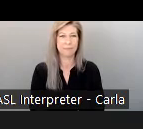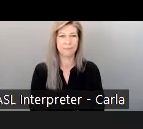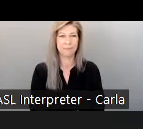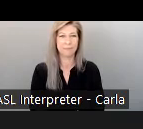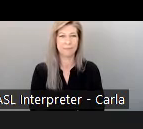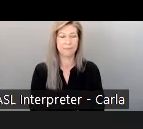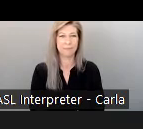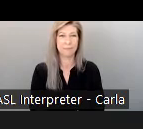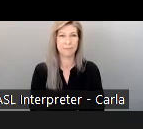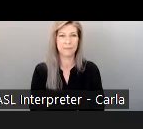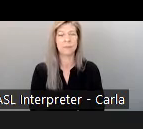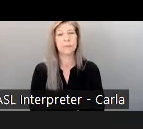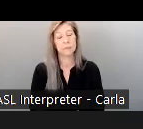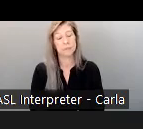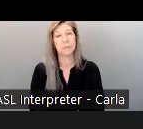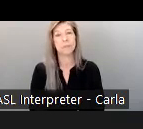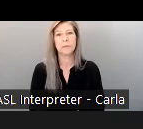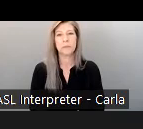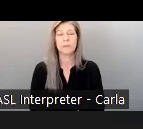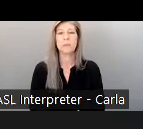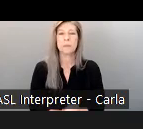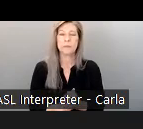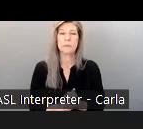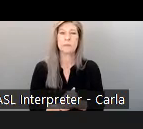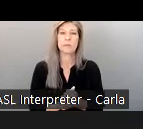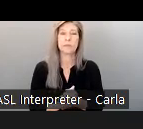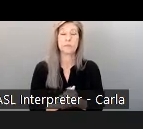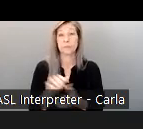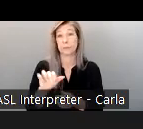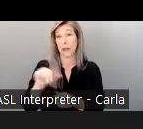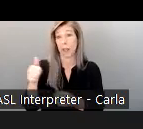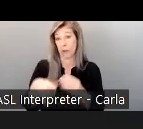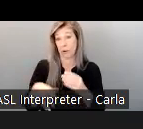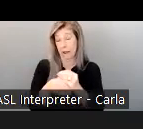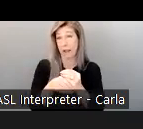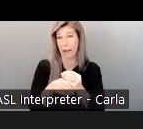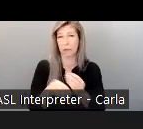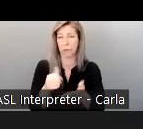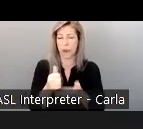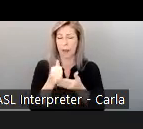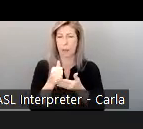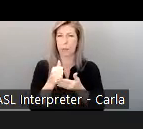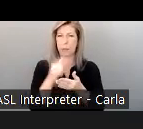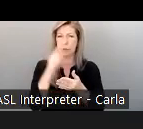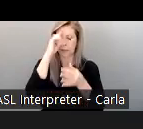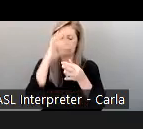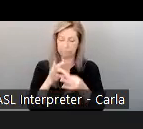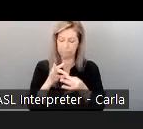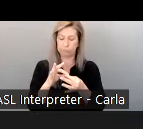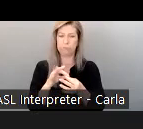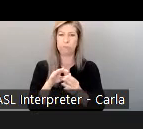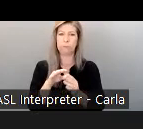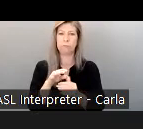the other thing that can help us bring us back into our window of tolerance, our window of wisdom, our